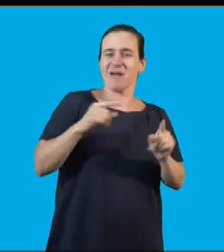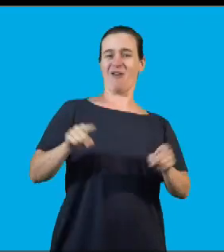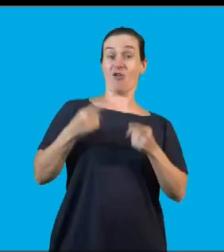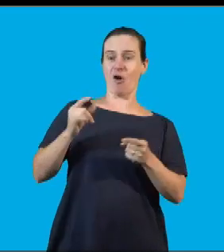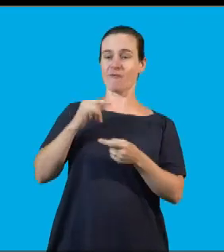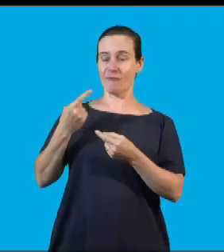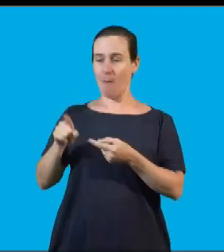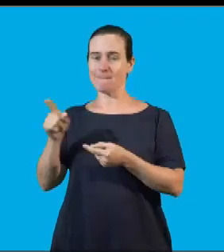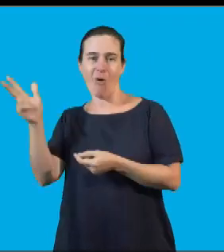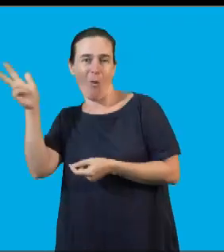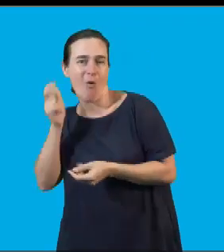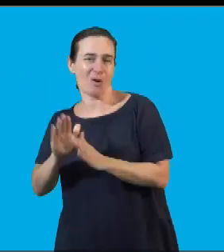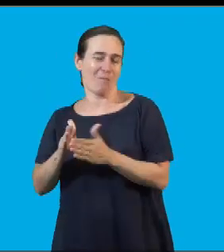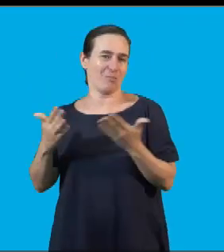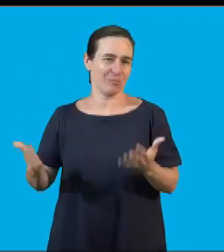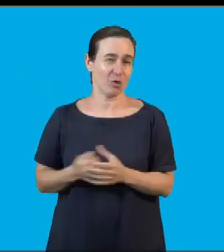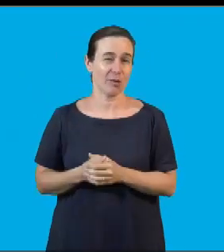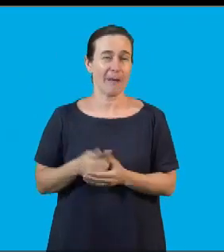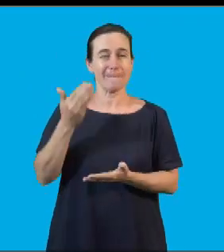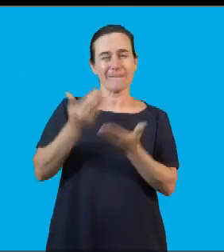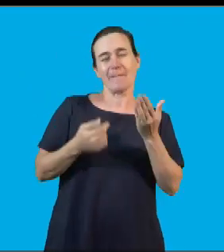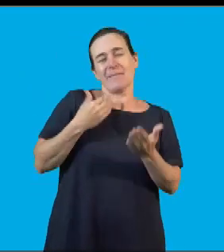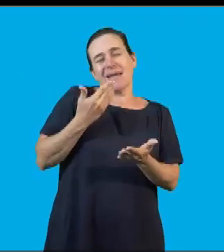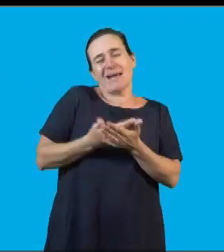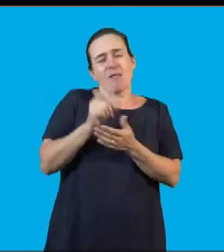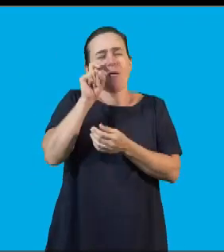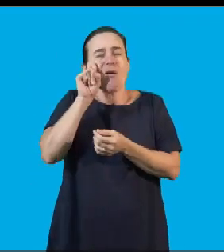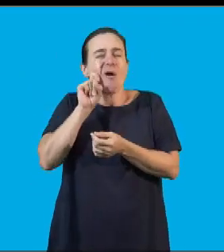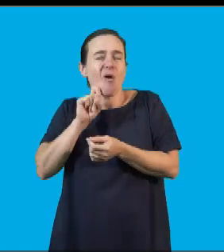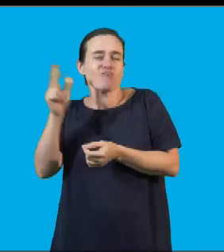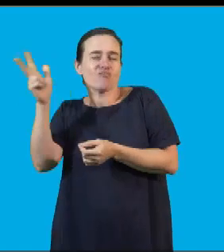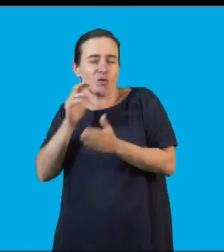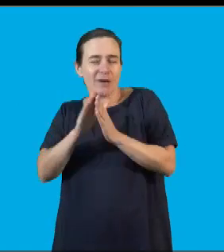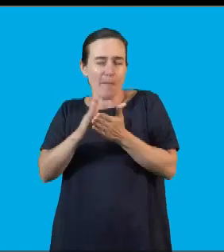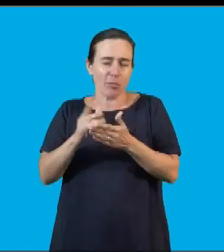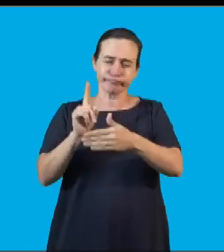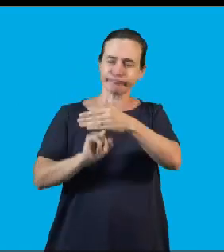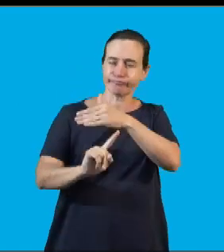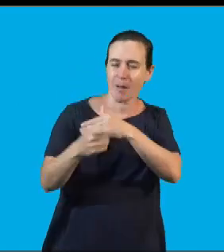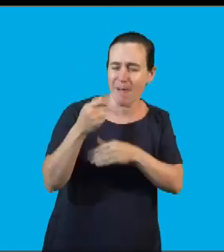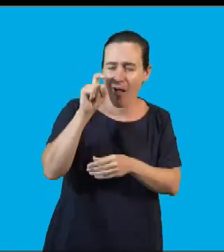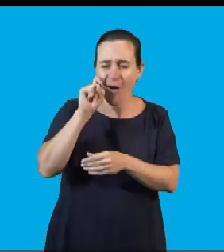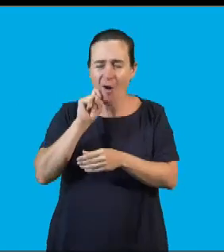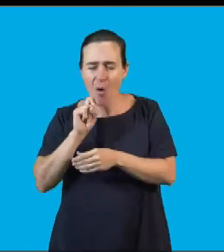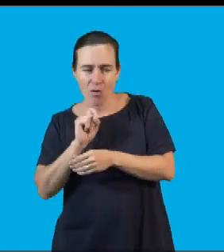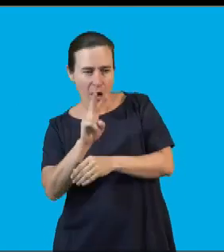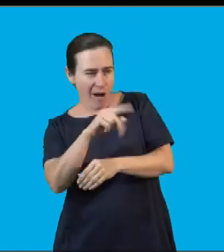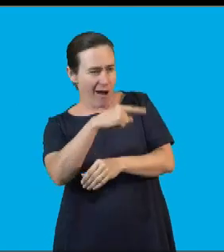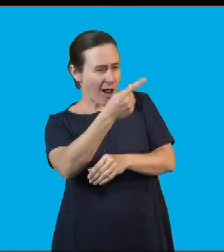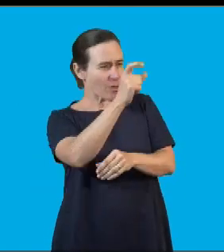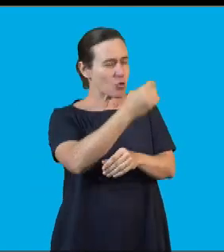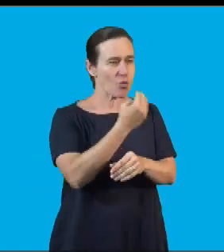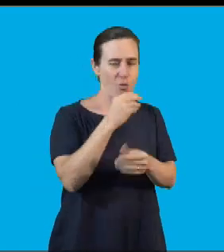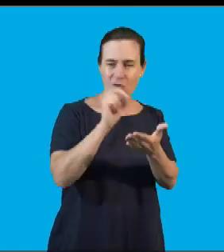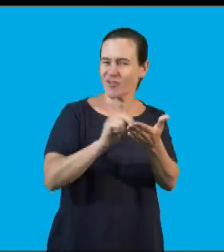when you were her age. You will never buy an old audiobook from a second-hand store and find someone else's faded notes scribbled